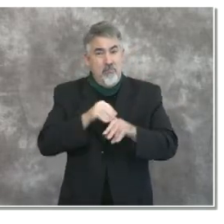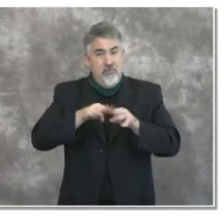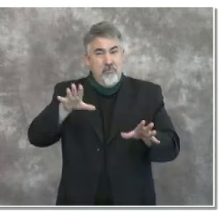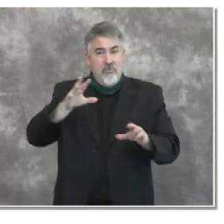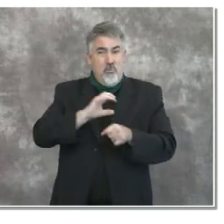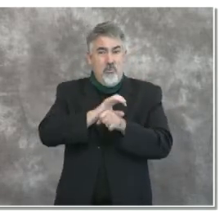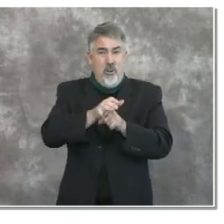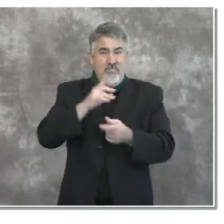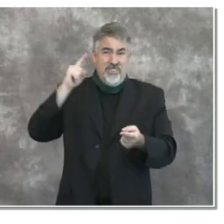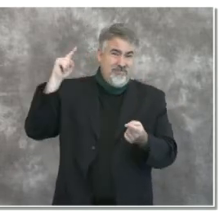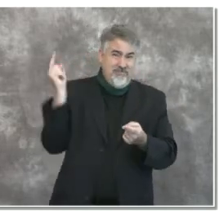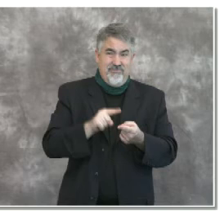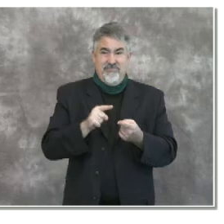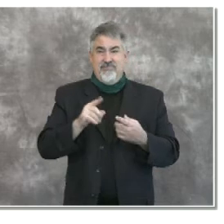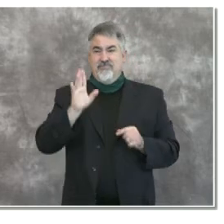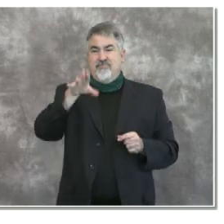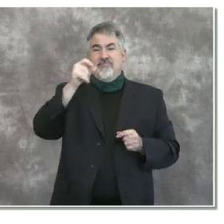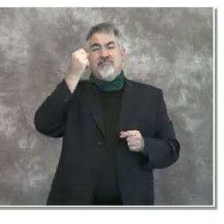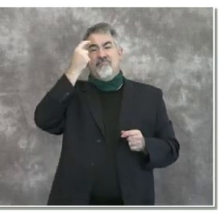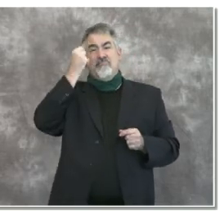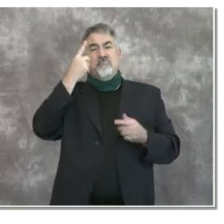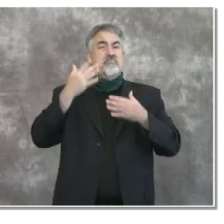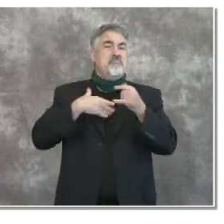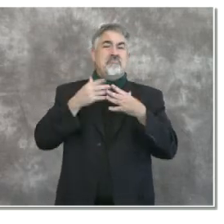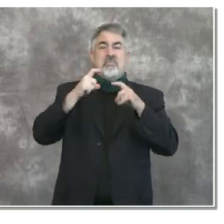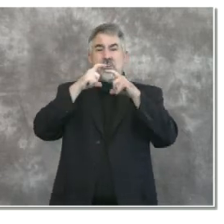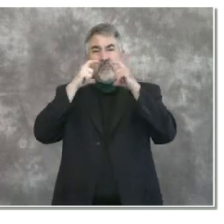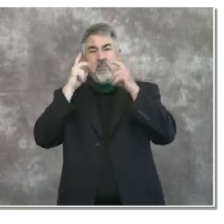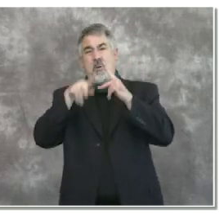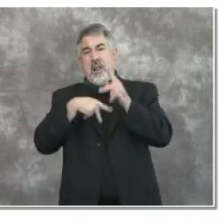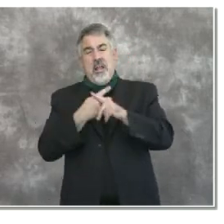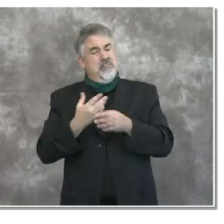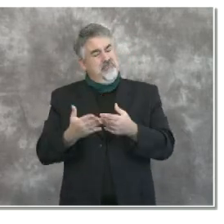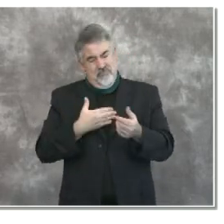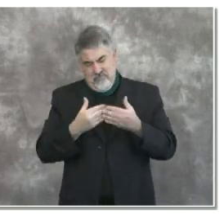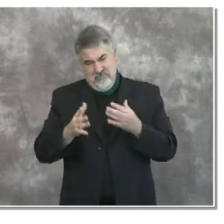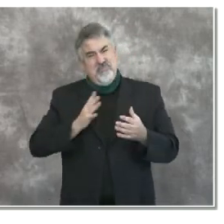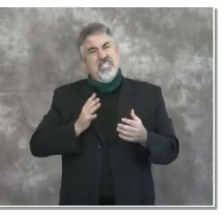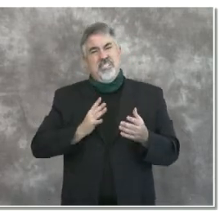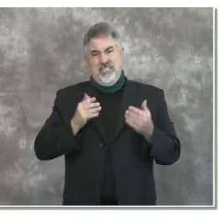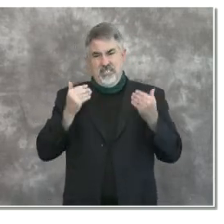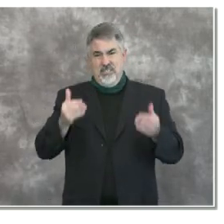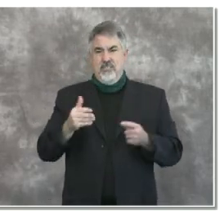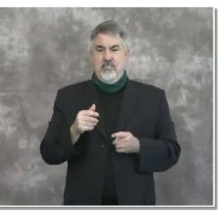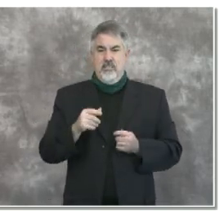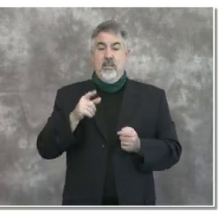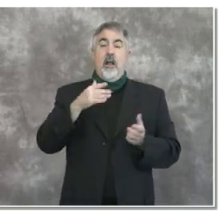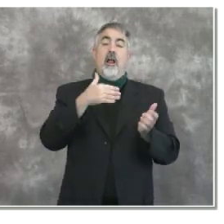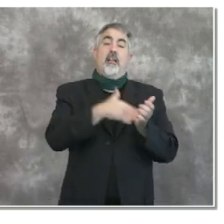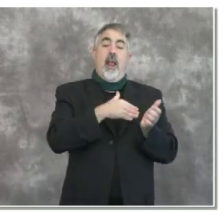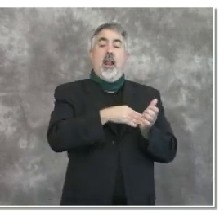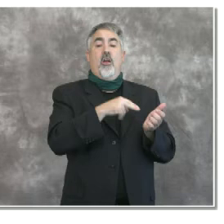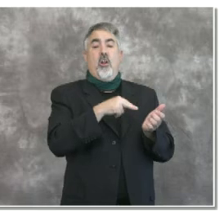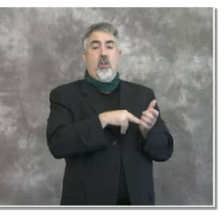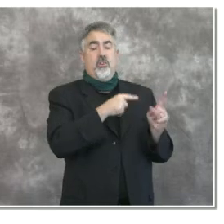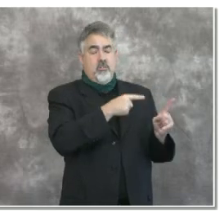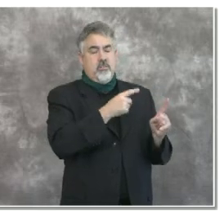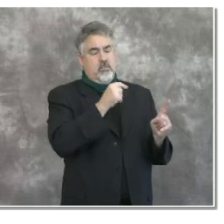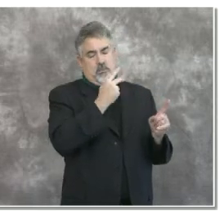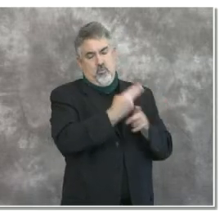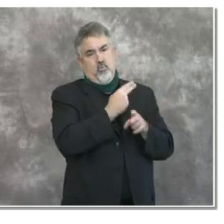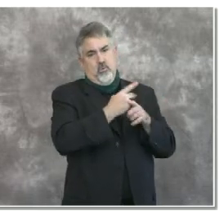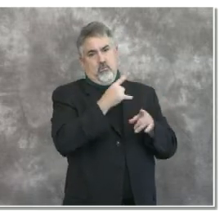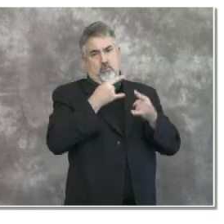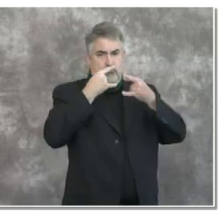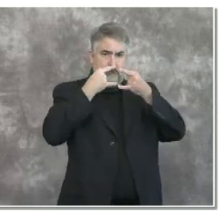if it's a mask that might not be as efficacious and official as a surgical mask, there is